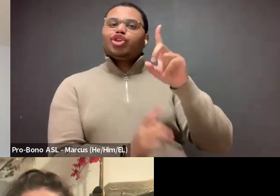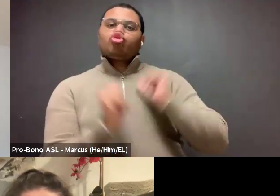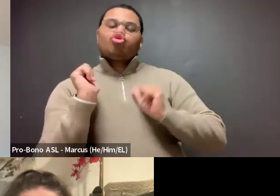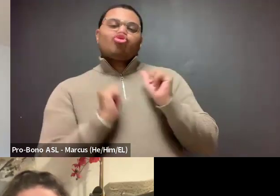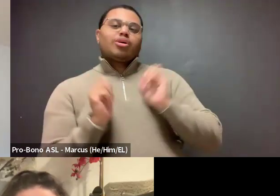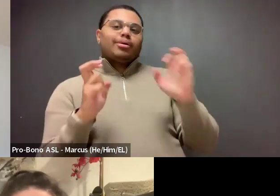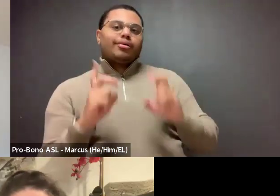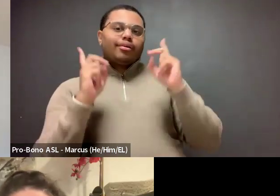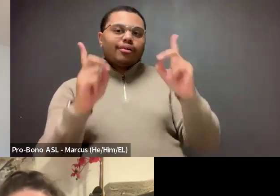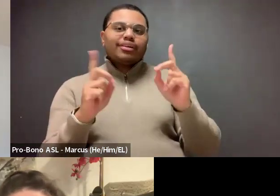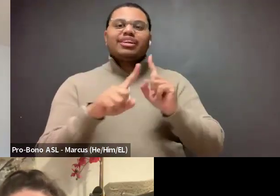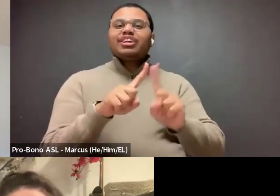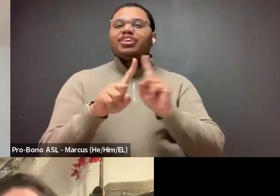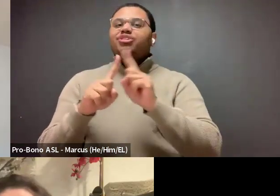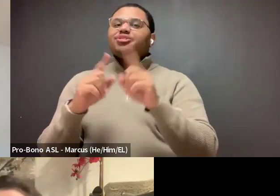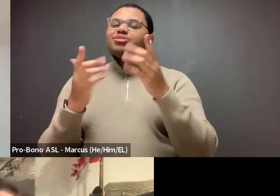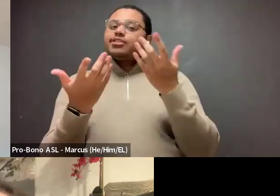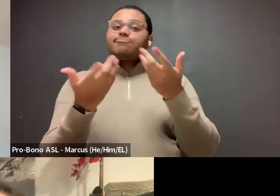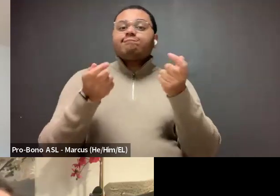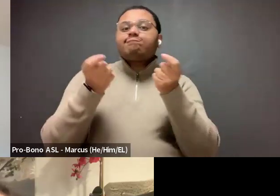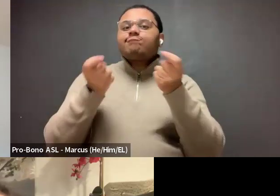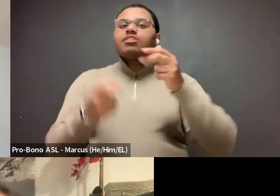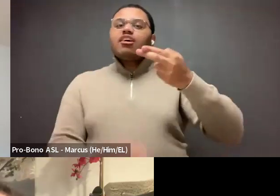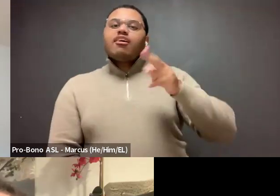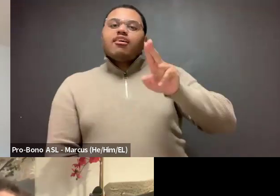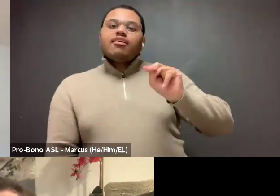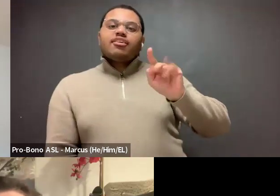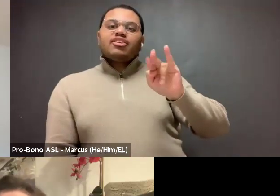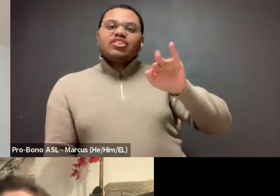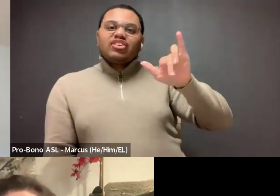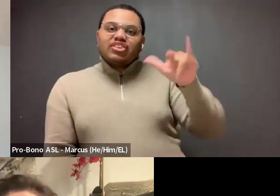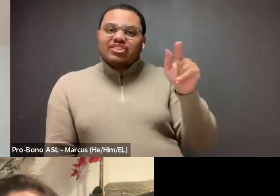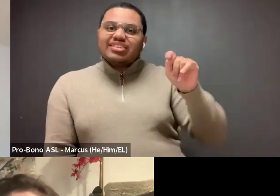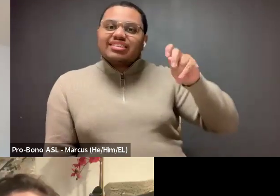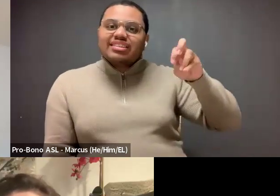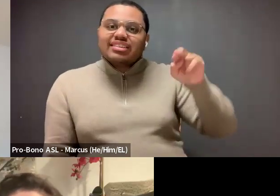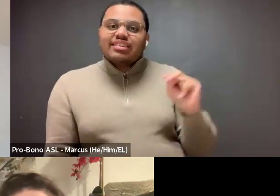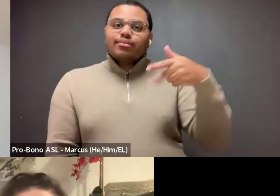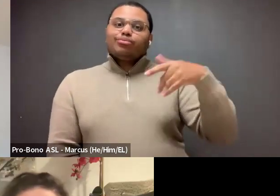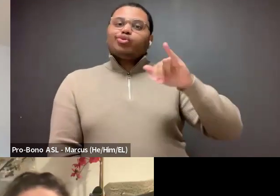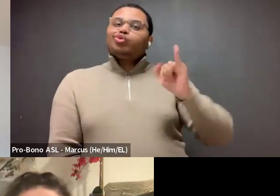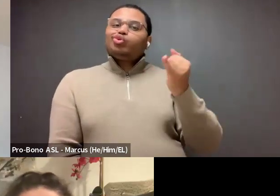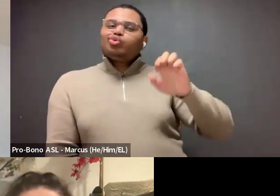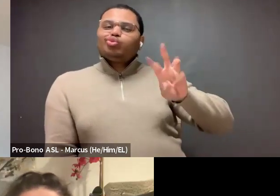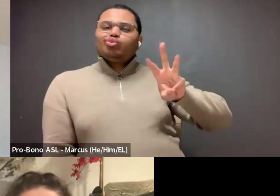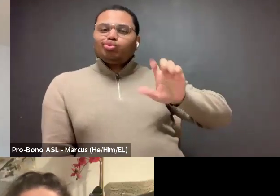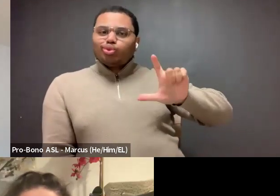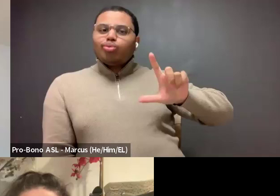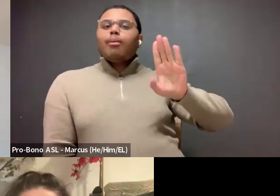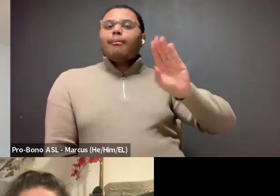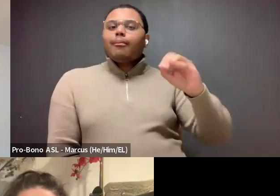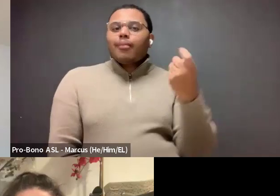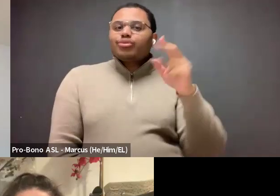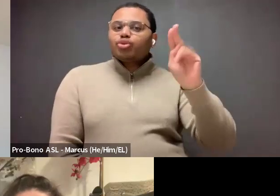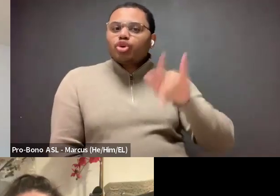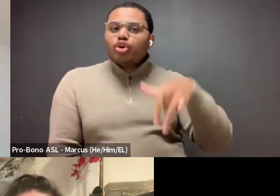directed productions at the Huntington, Fresh Ink Theater, Jewel Box Theater in New York City, Arts at the Armory, the Rockwell, and DC